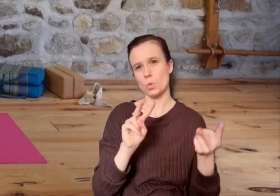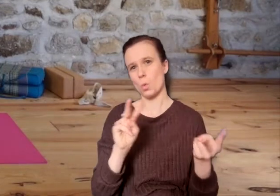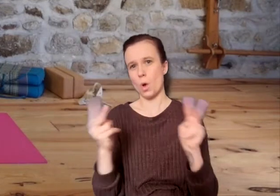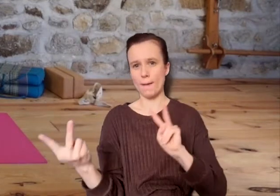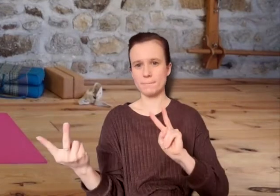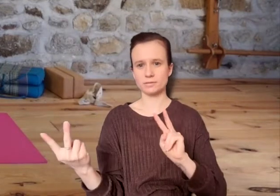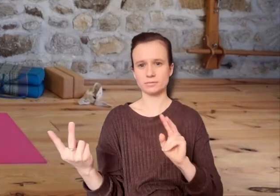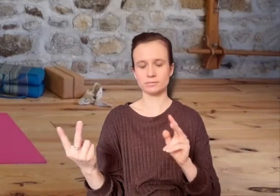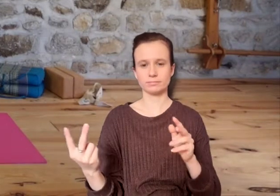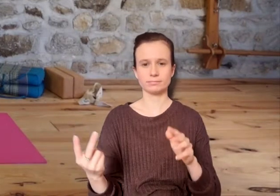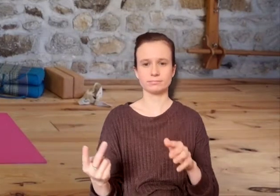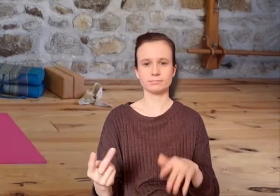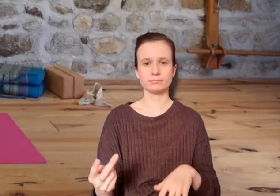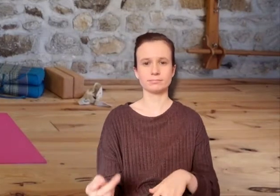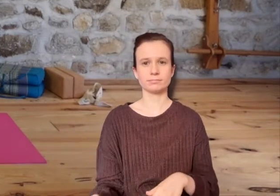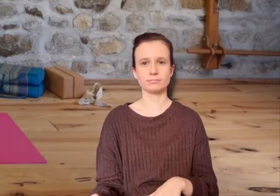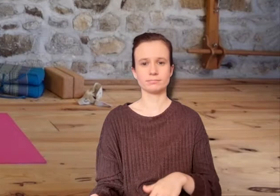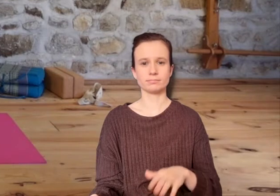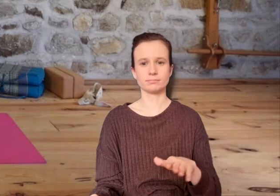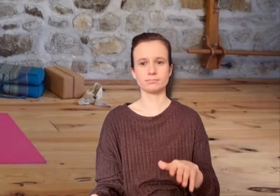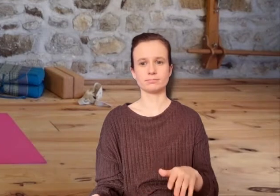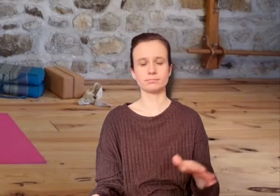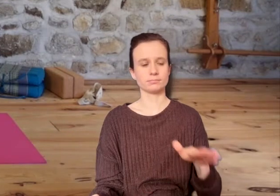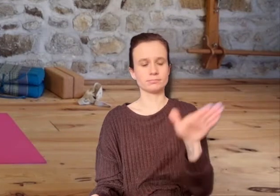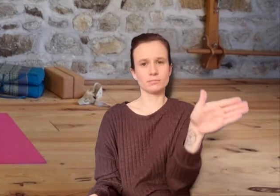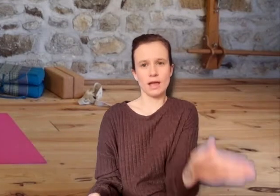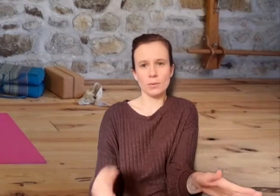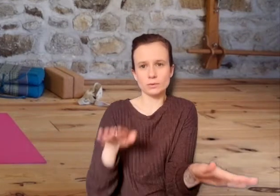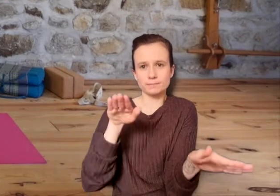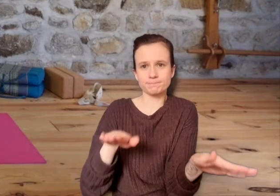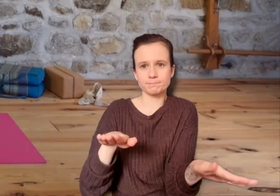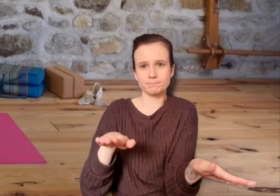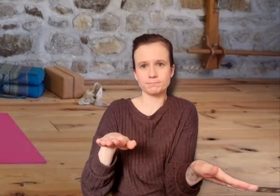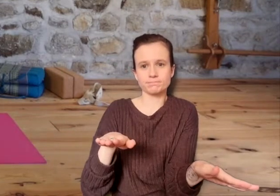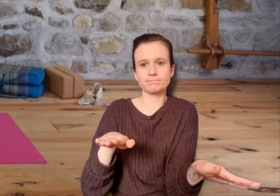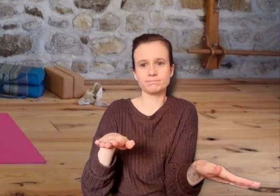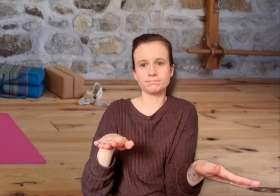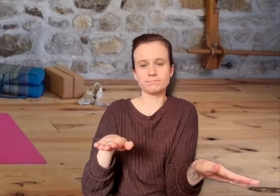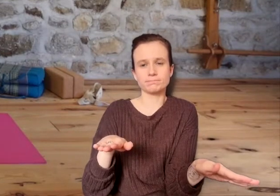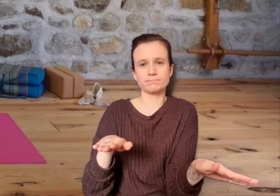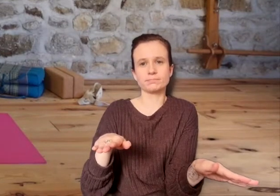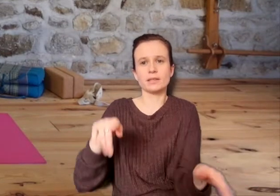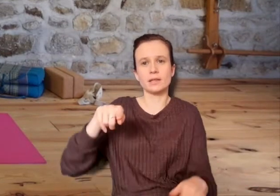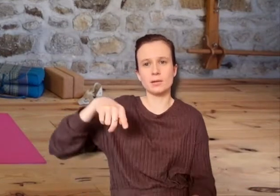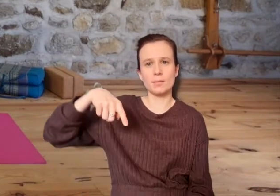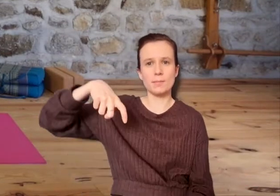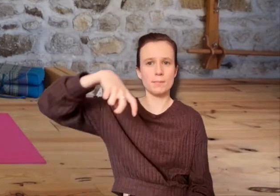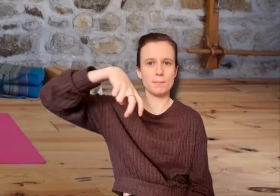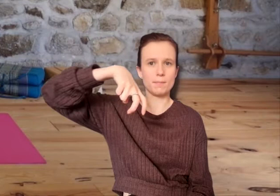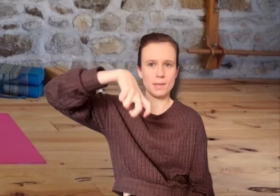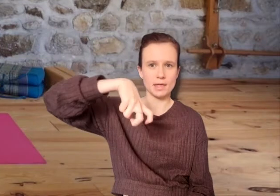Right leg turns in, left leg turns out. Same thing on this second side. We're going to bend that left knee.